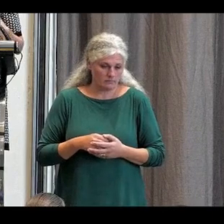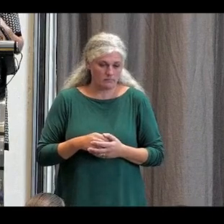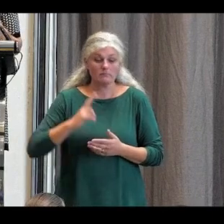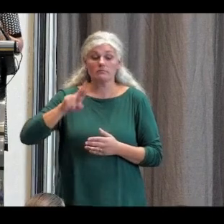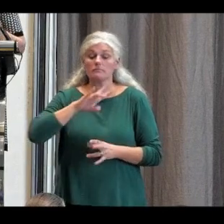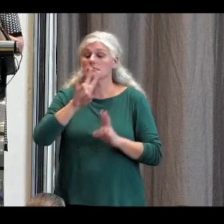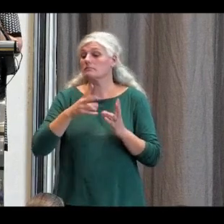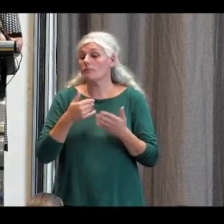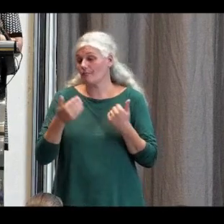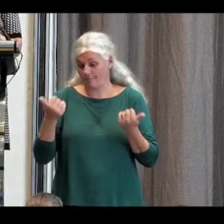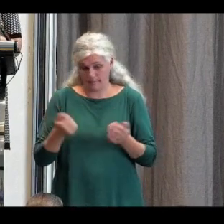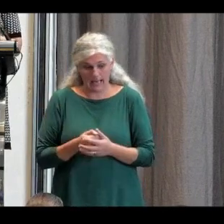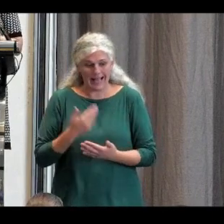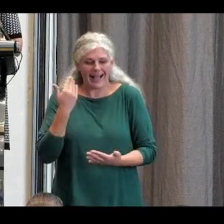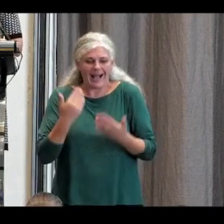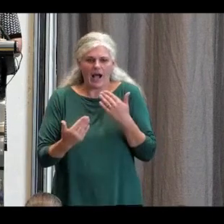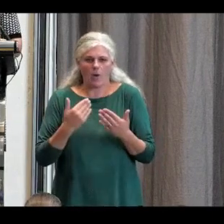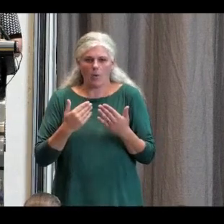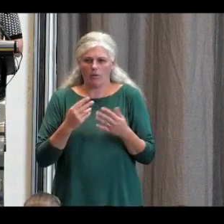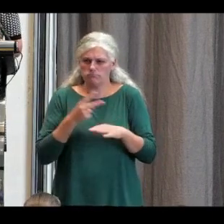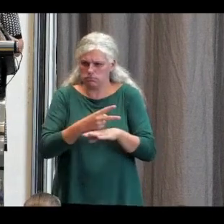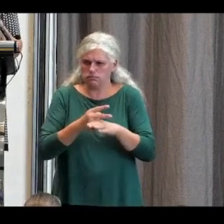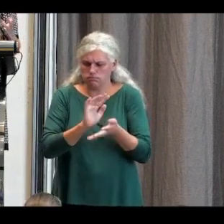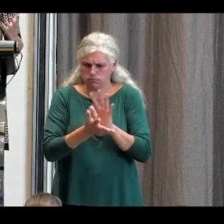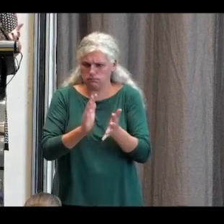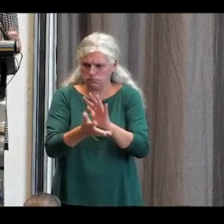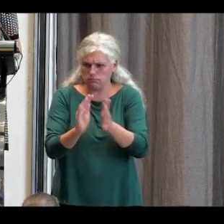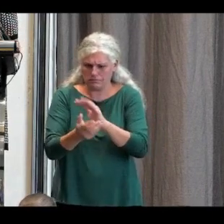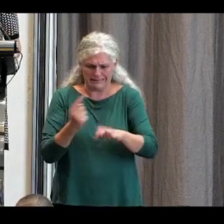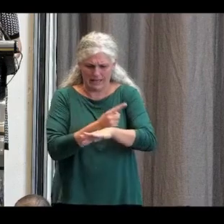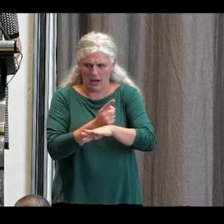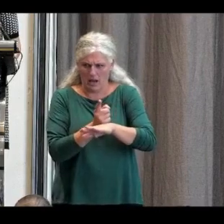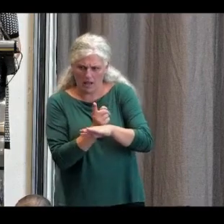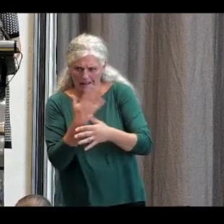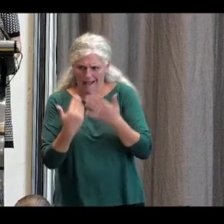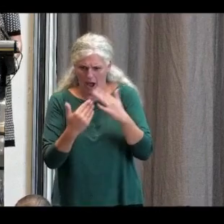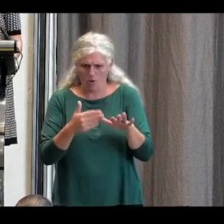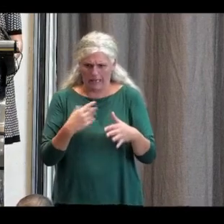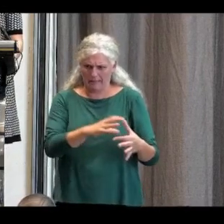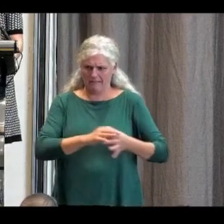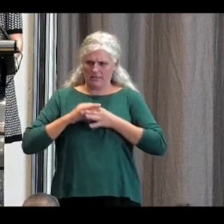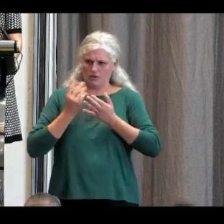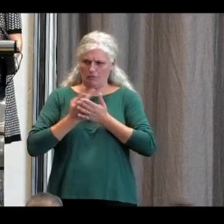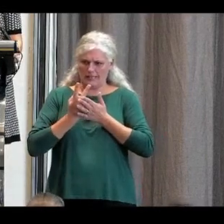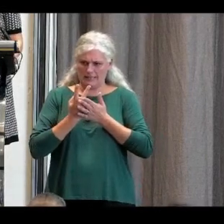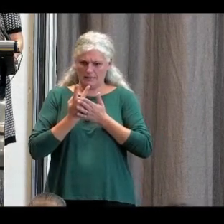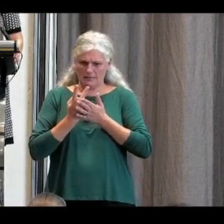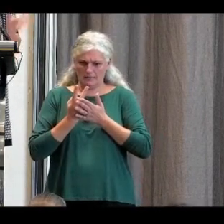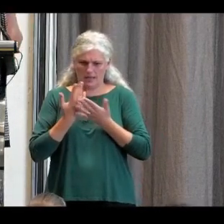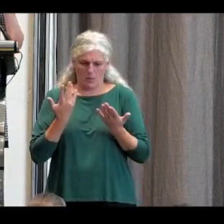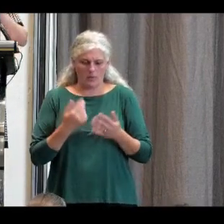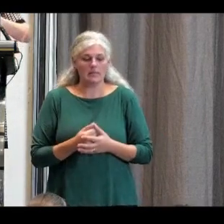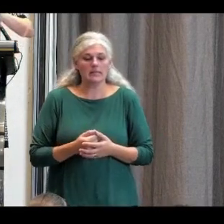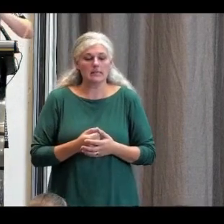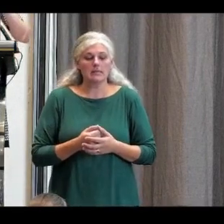next question was, how much disruption of these clocks can trigger seizures? Well,